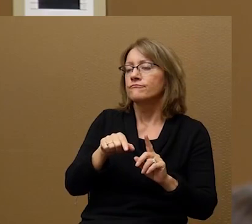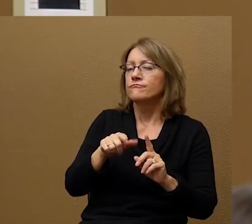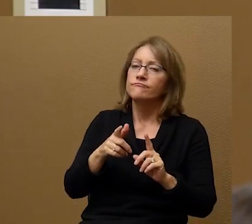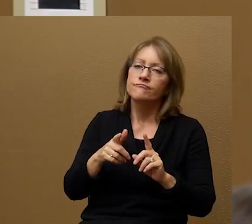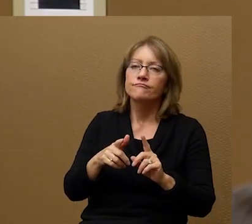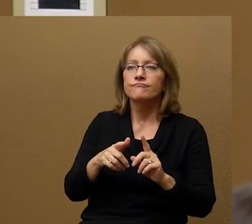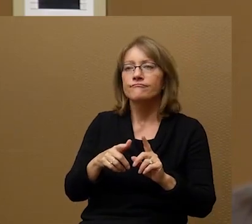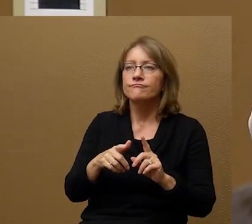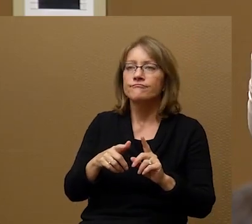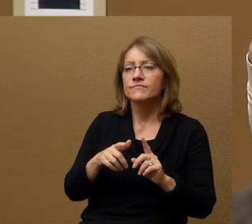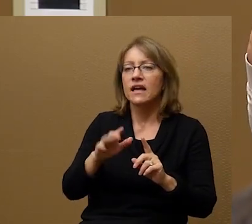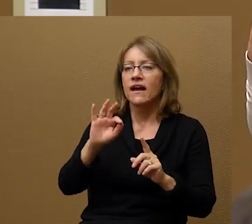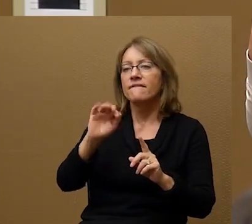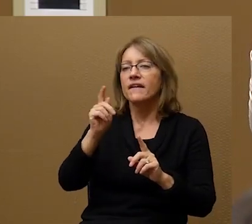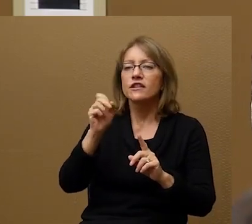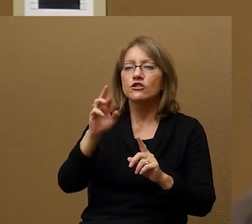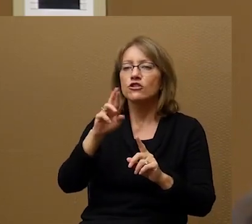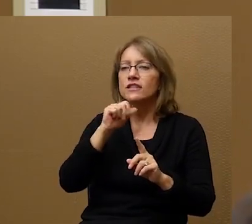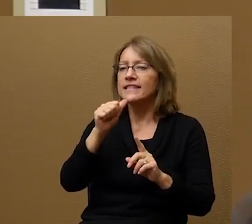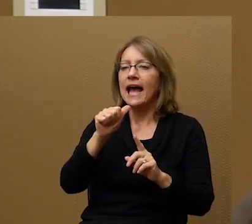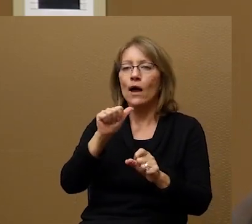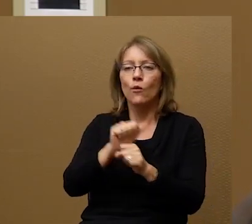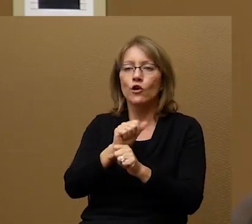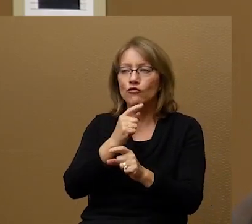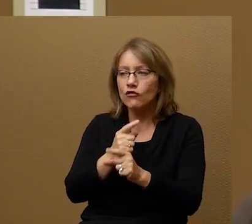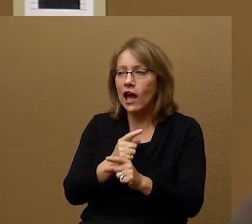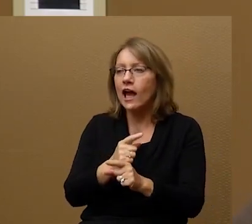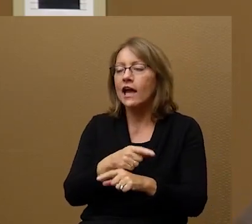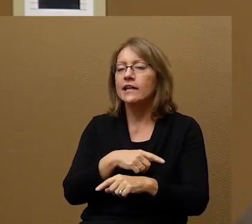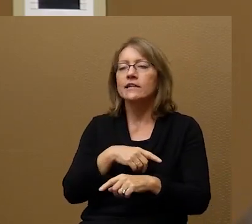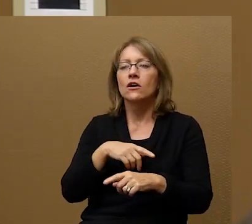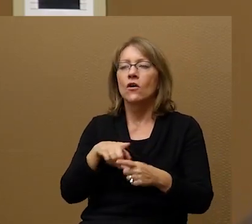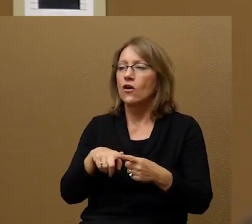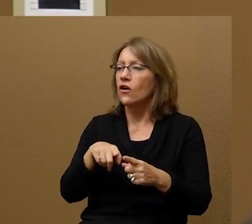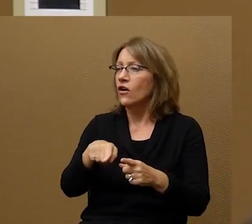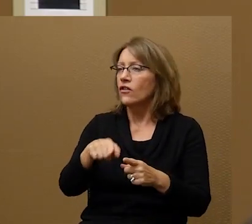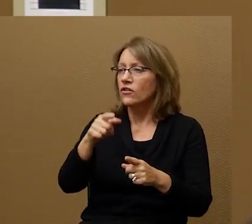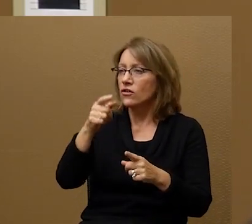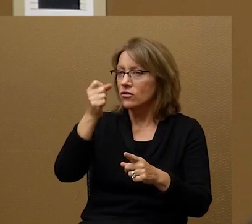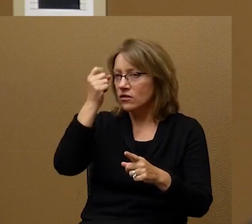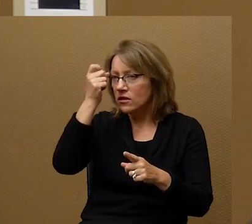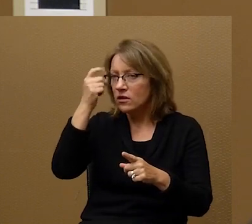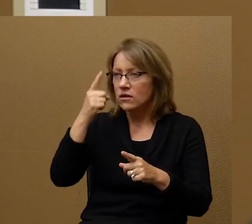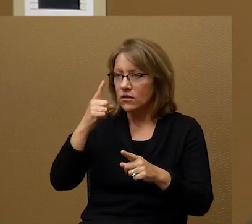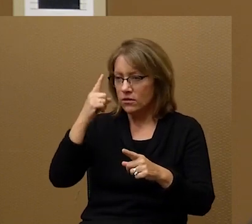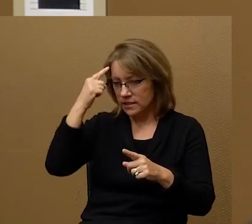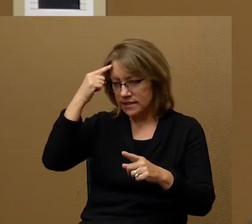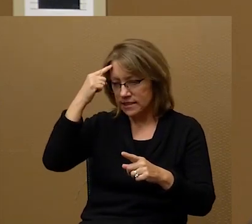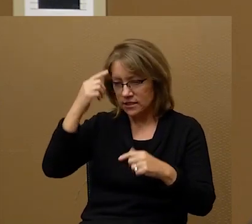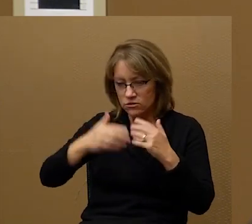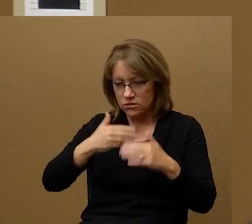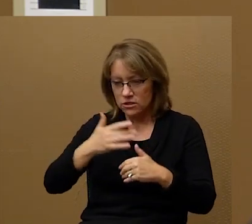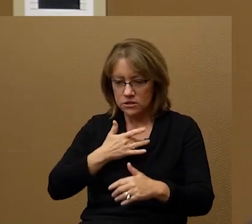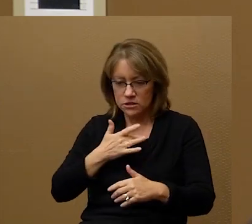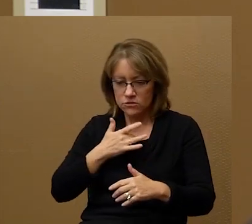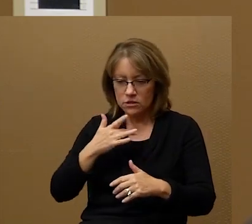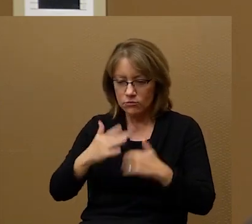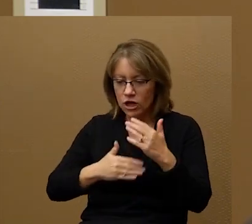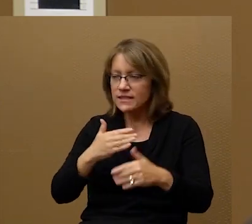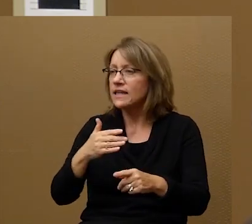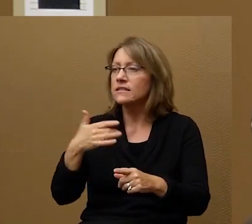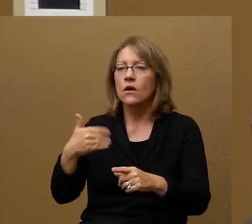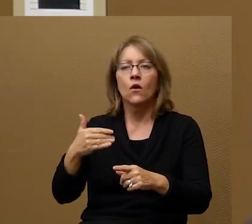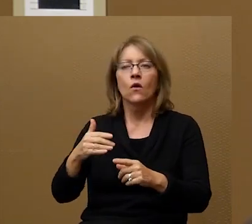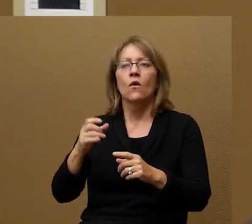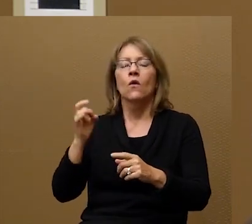almost like a faulty filter or a faulty understanding of their sensory processing, this is super difficult.